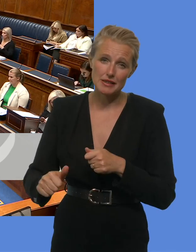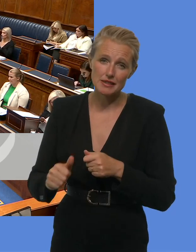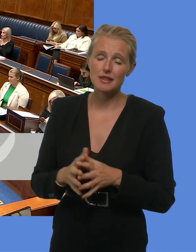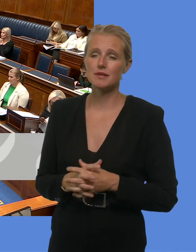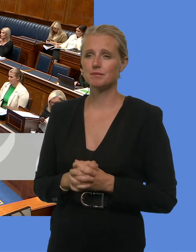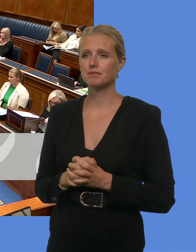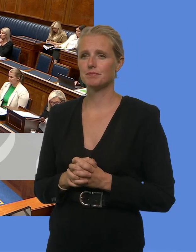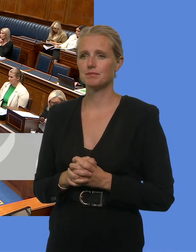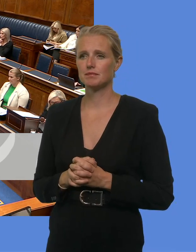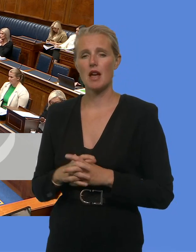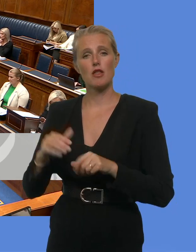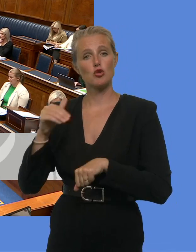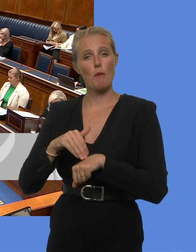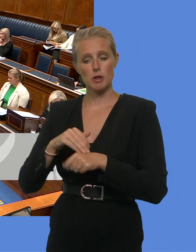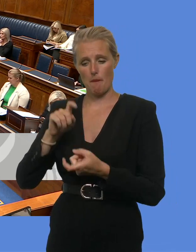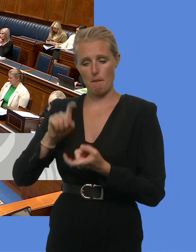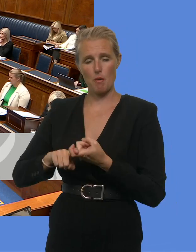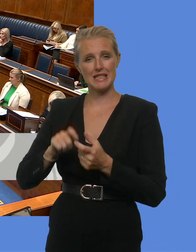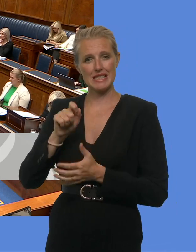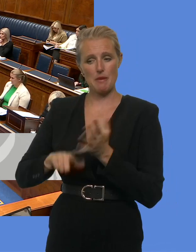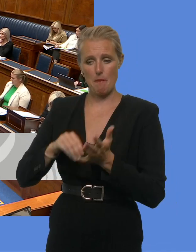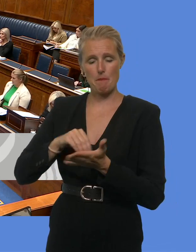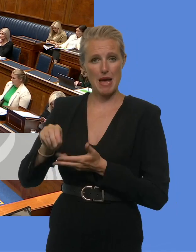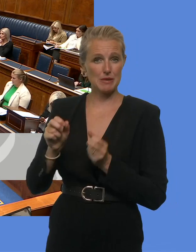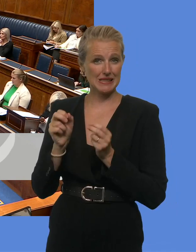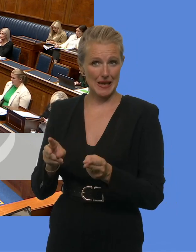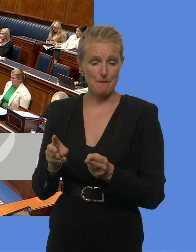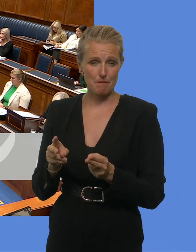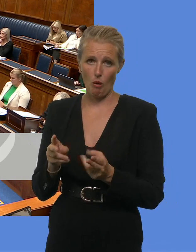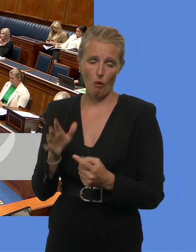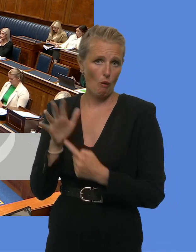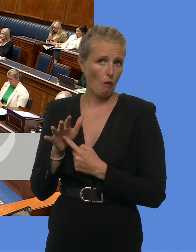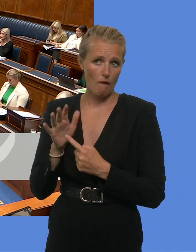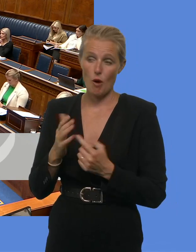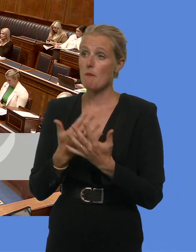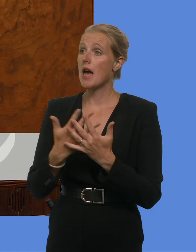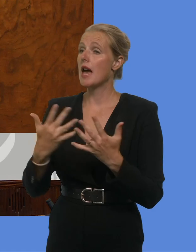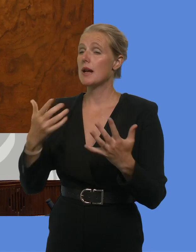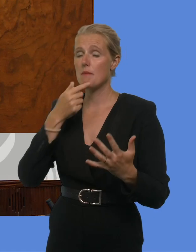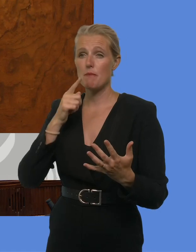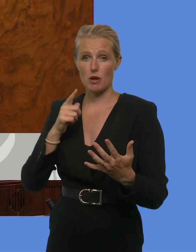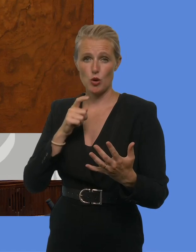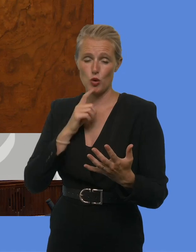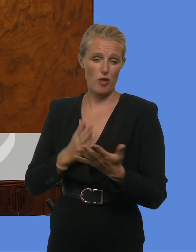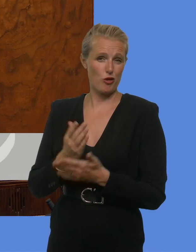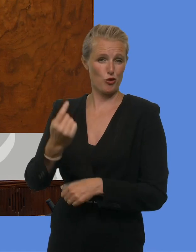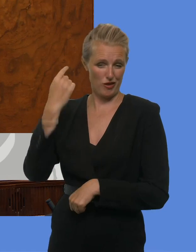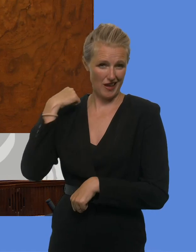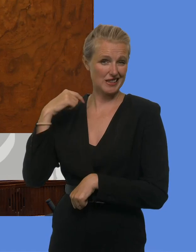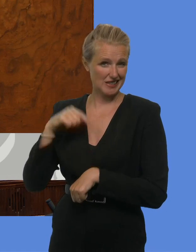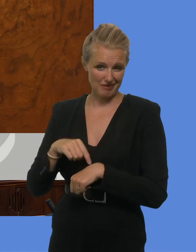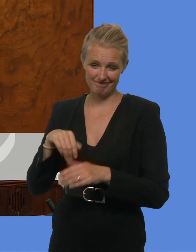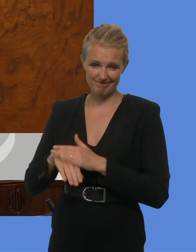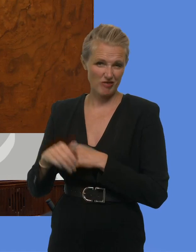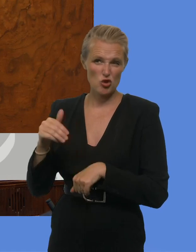The Troubles Permanent Disability Payment Scheme has continued to be a vital lifeline for many people that were caught up in the absolute